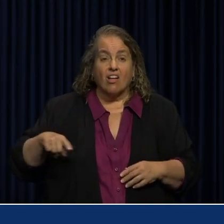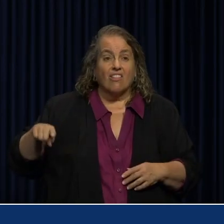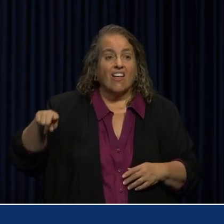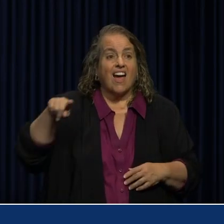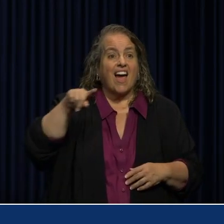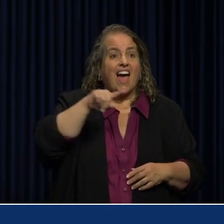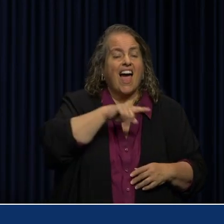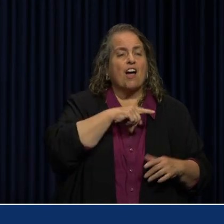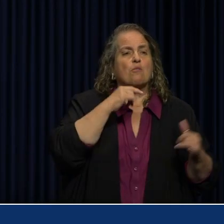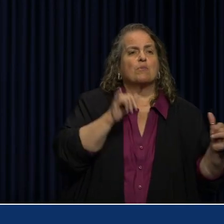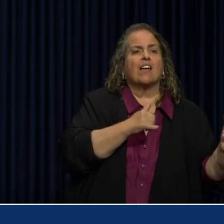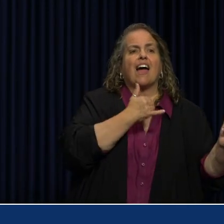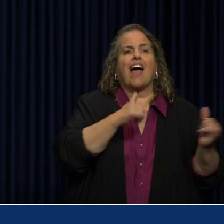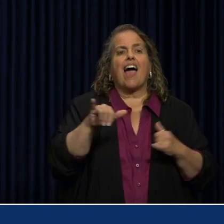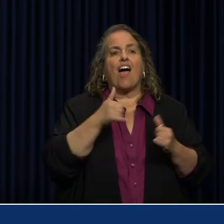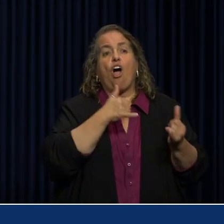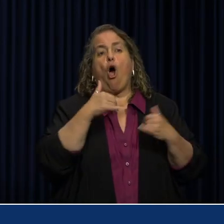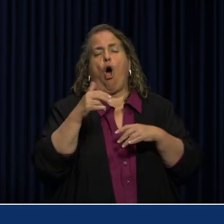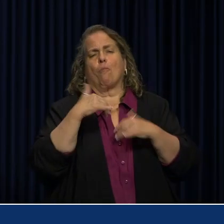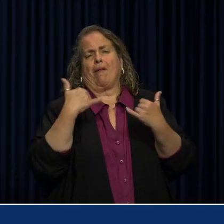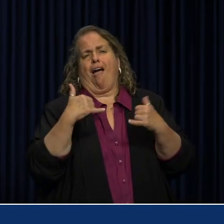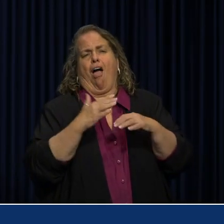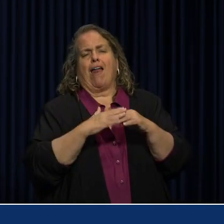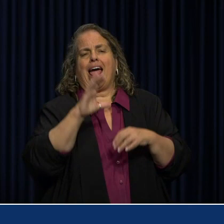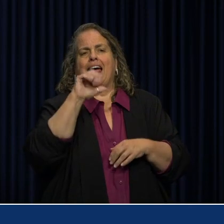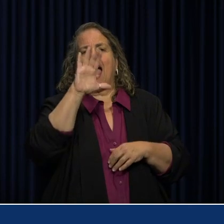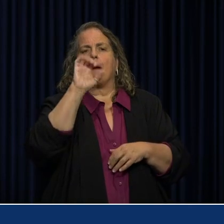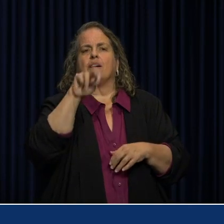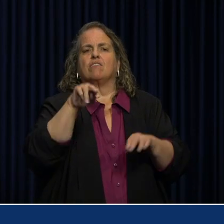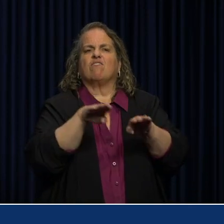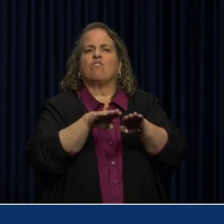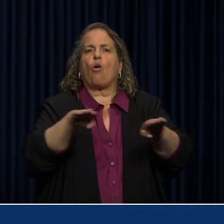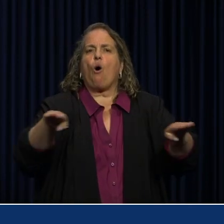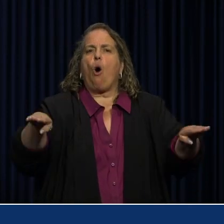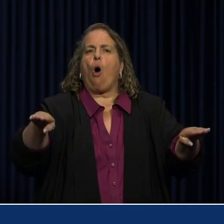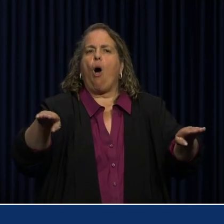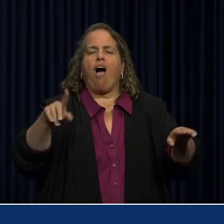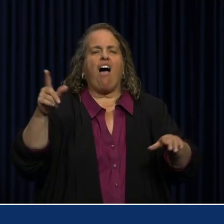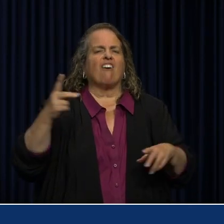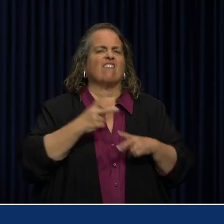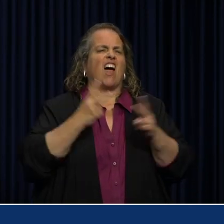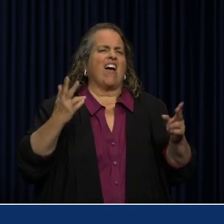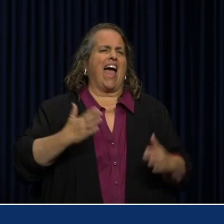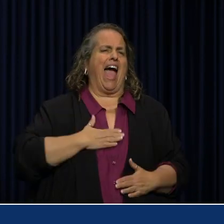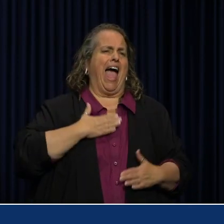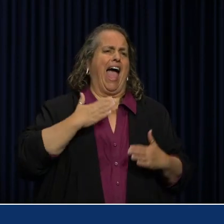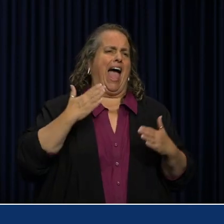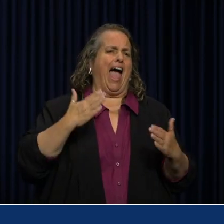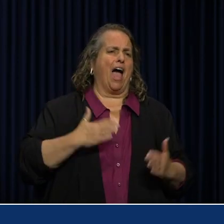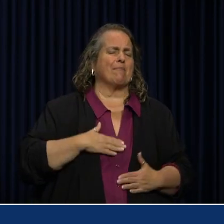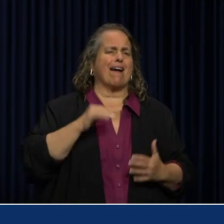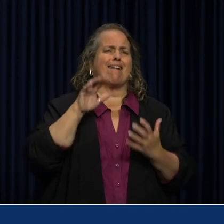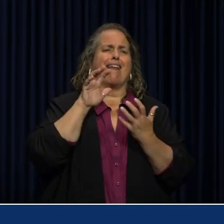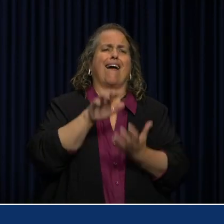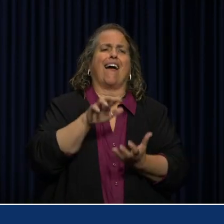the little cabin floor, all merry, all happy and